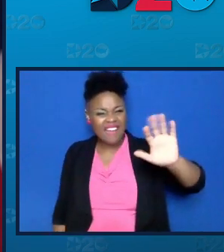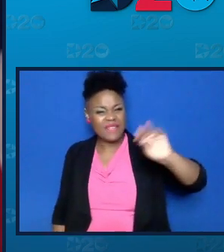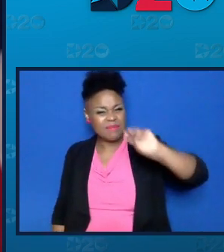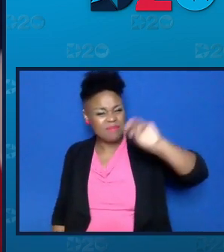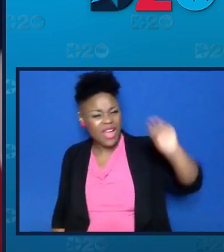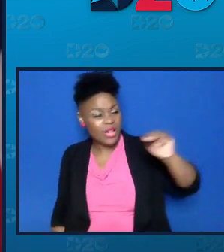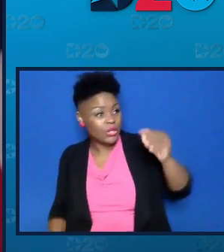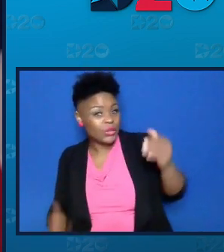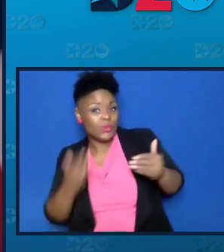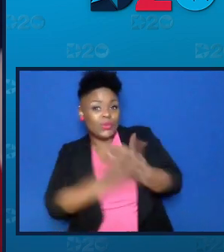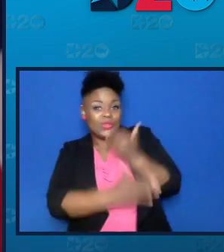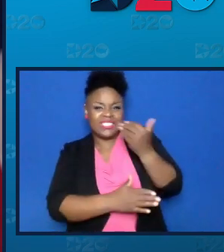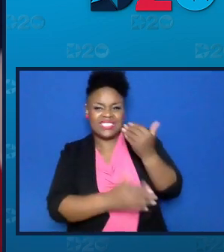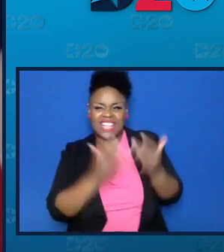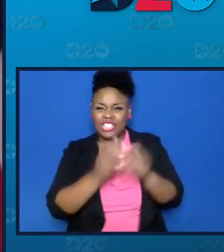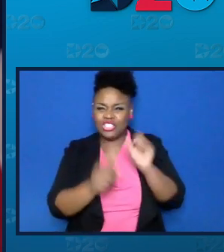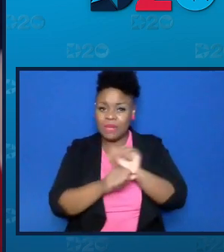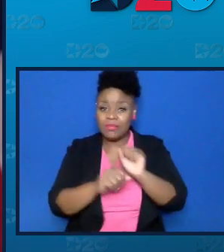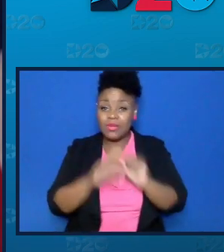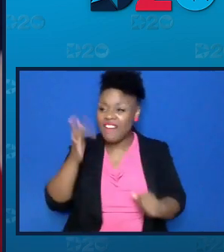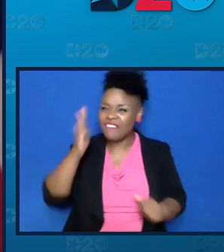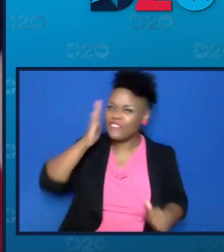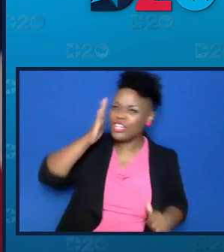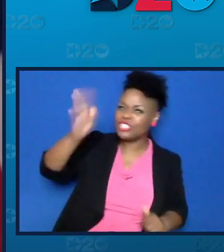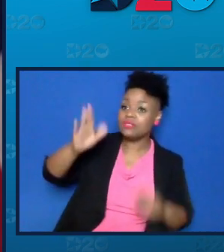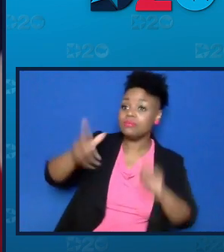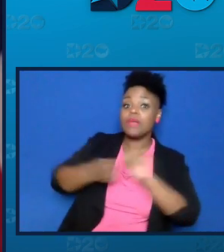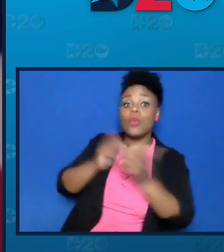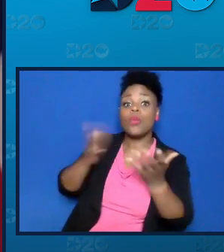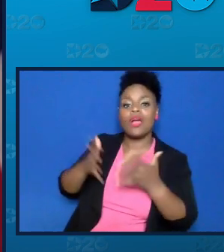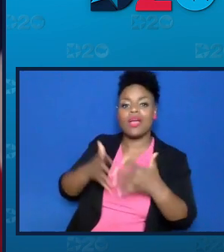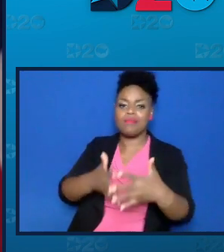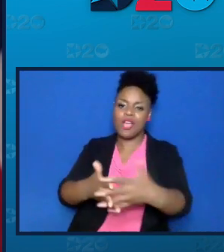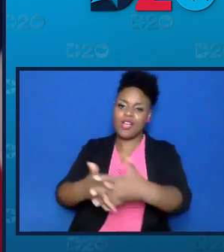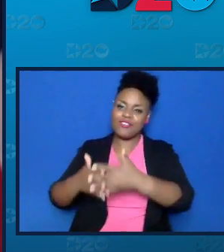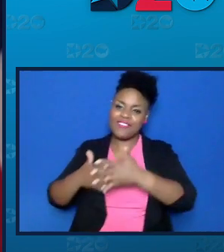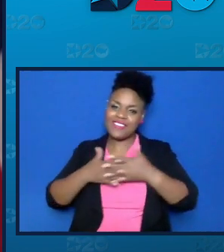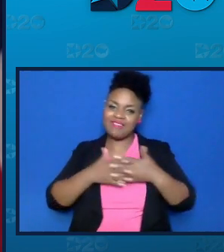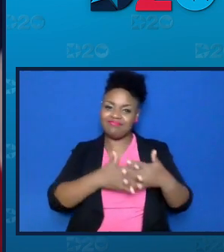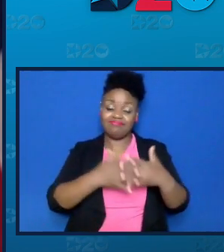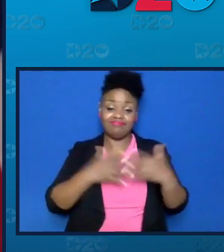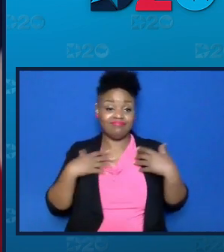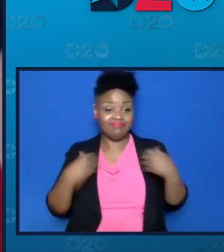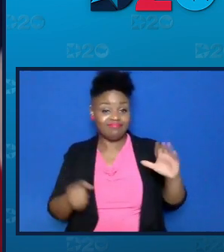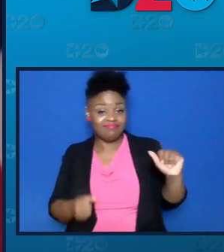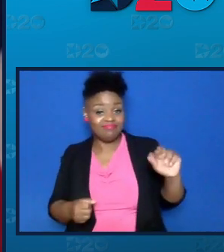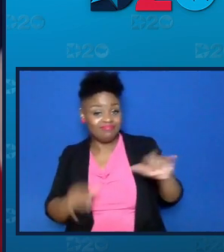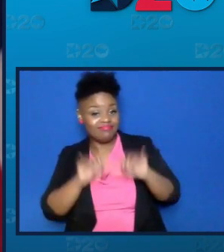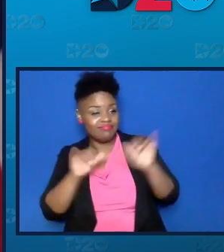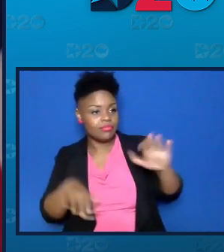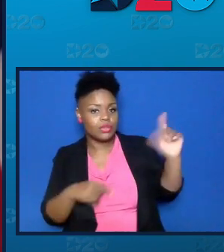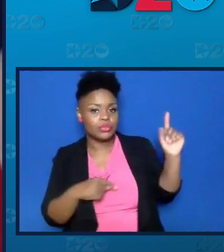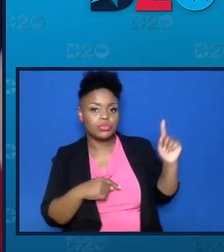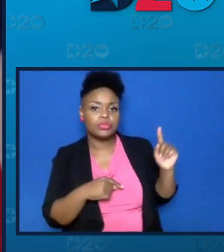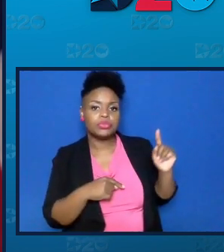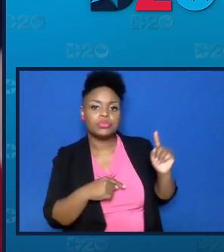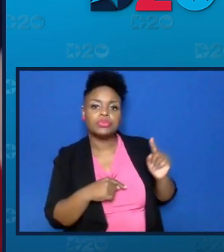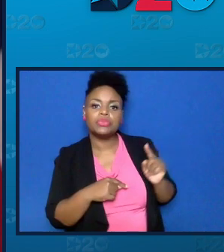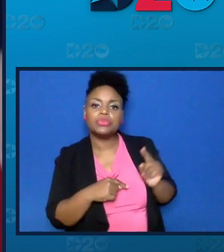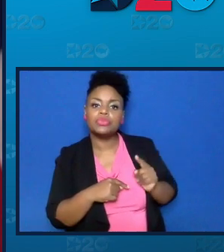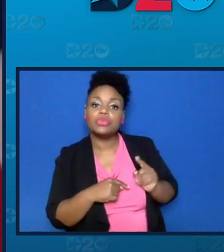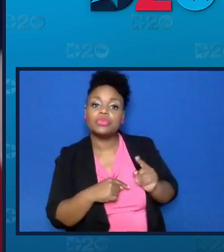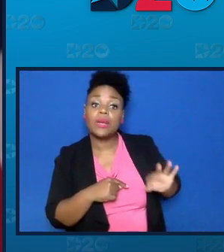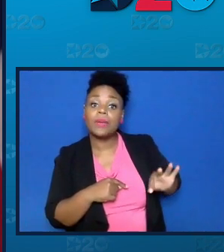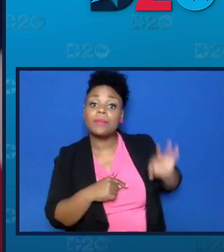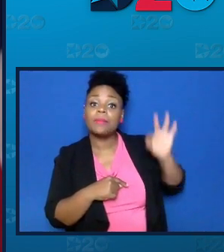in America. With a healthcare system that lowers premiums, deductibles, drug prices, by building on